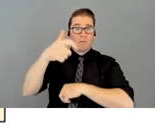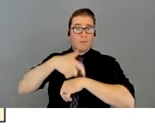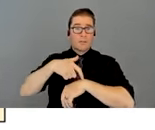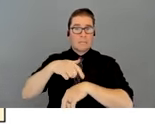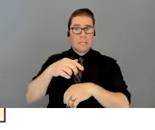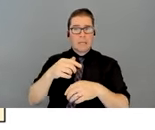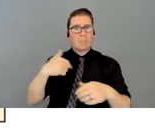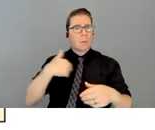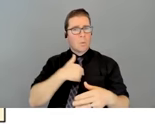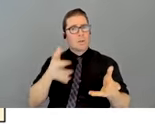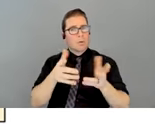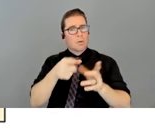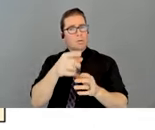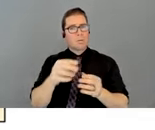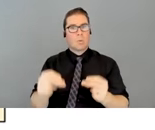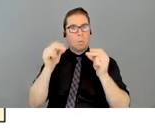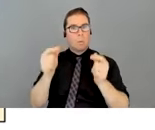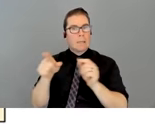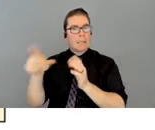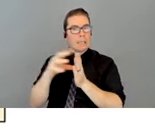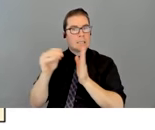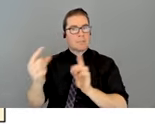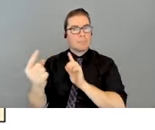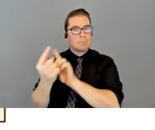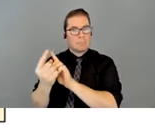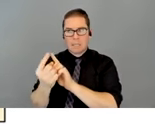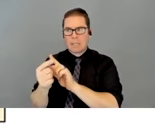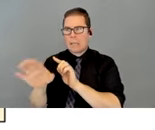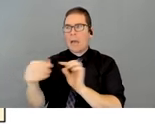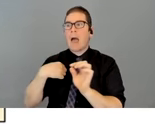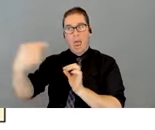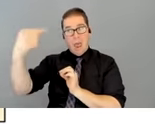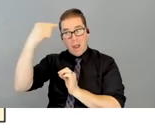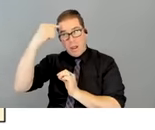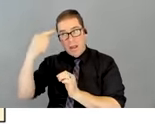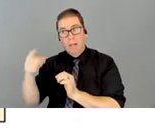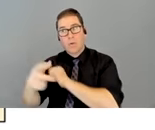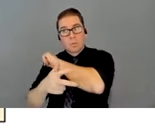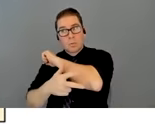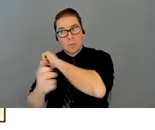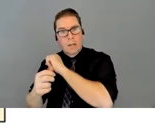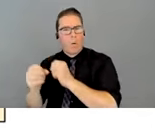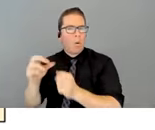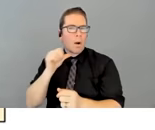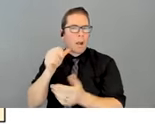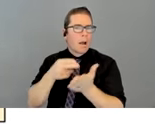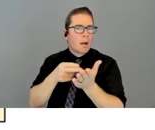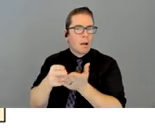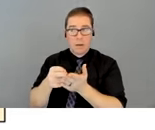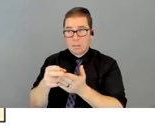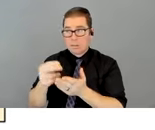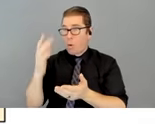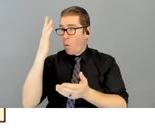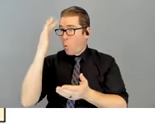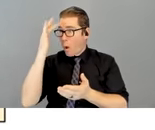away, inform them of the dishonesty that is alleged to have occurred, provide the evidence that you have to support the